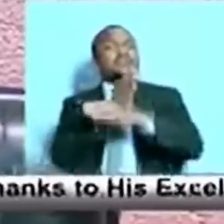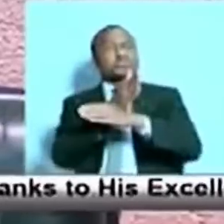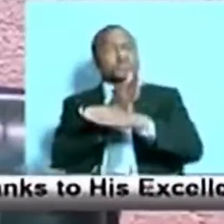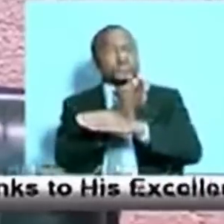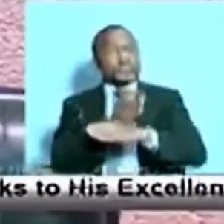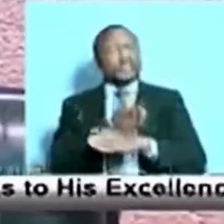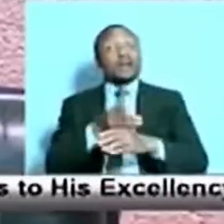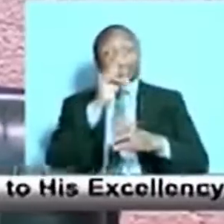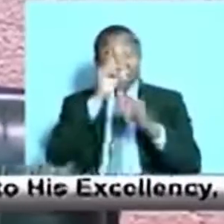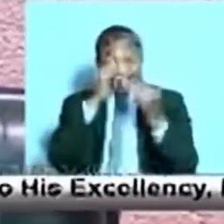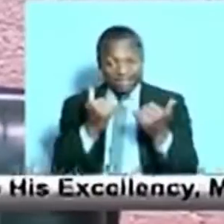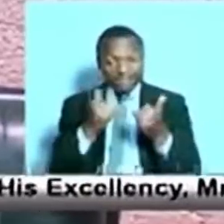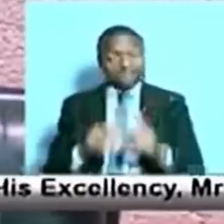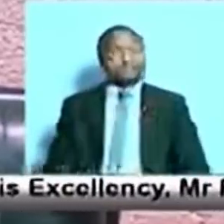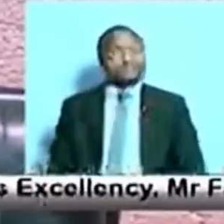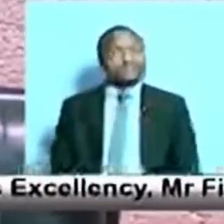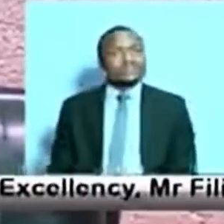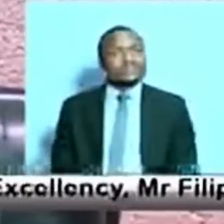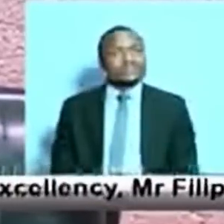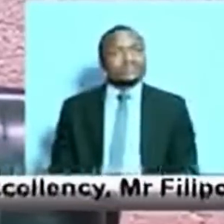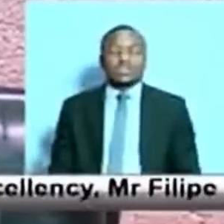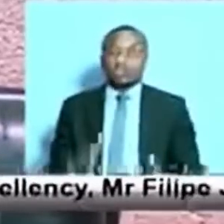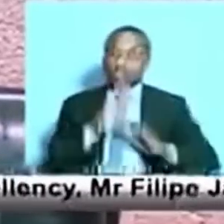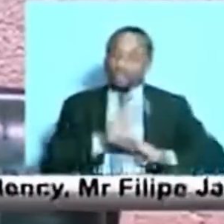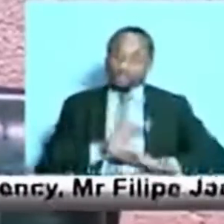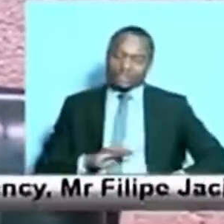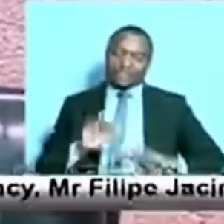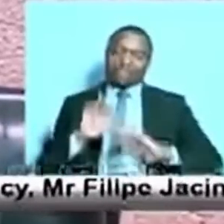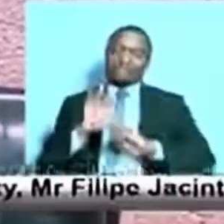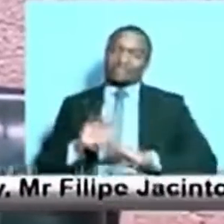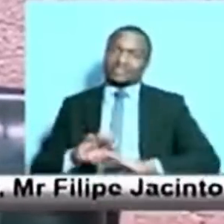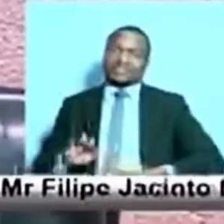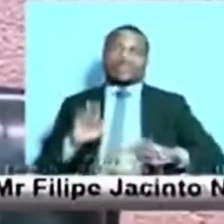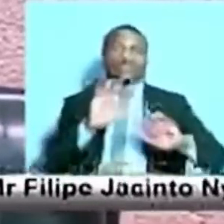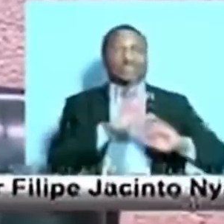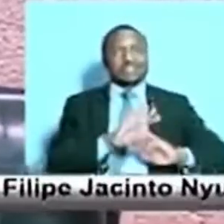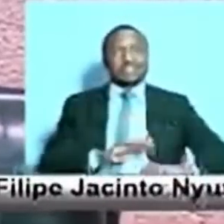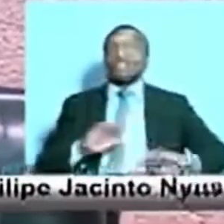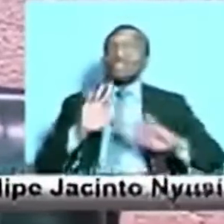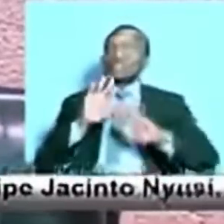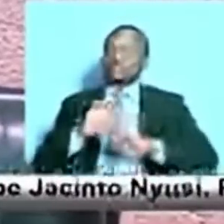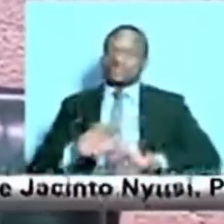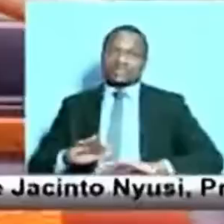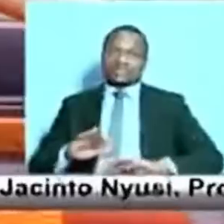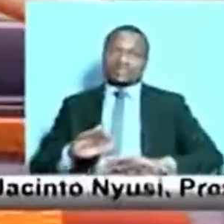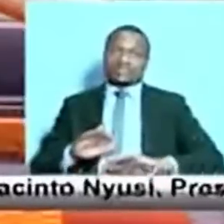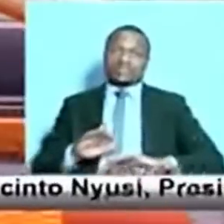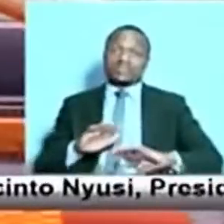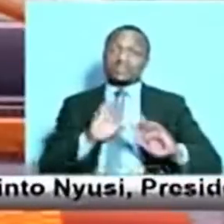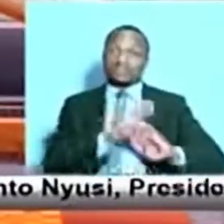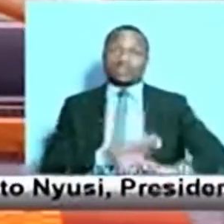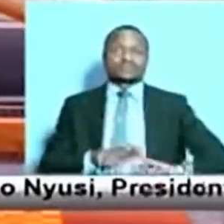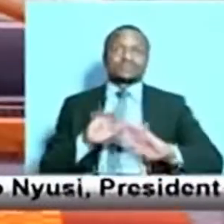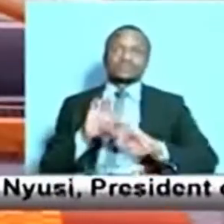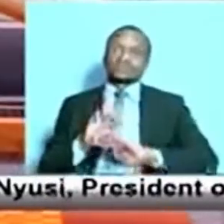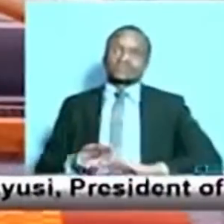as we speak now, they need to take a leaf from the former liberation movement